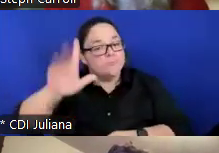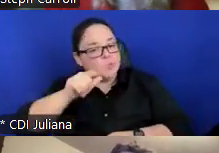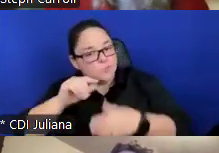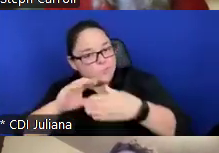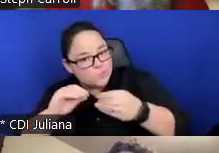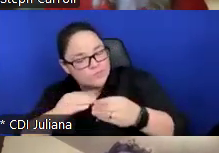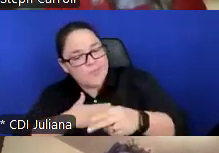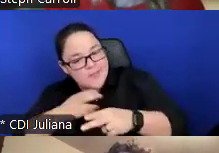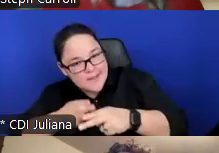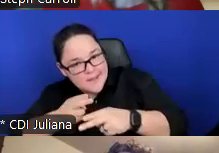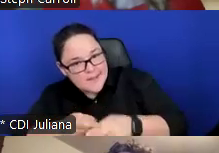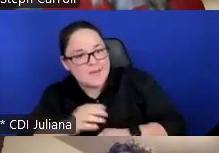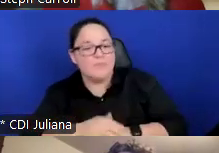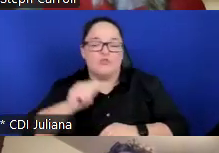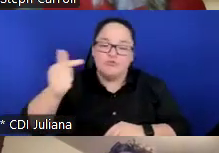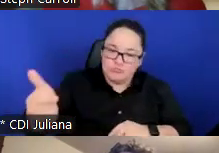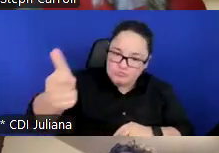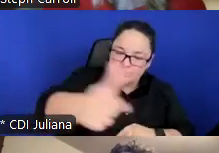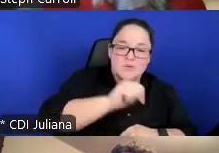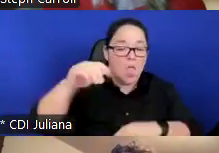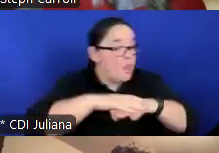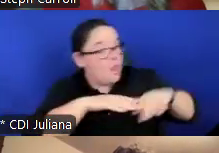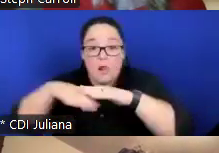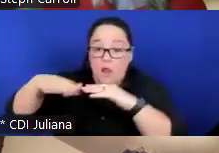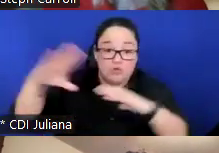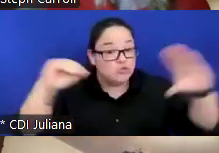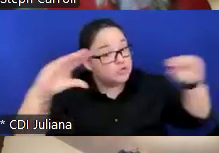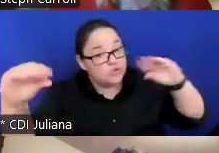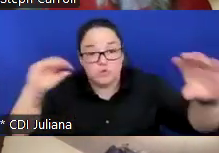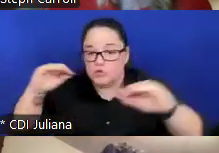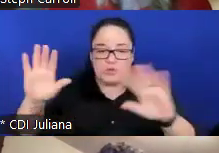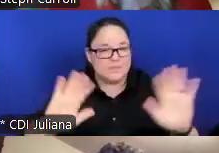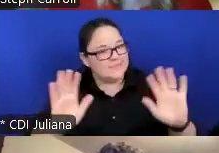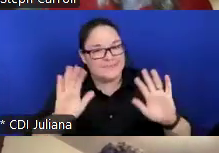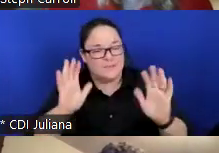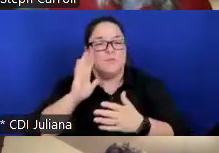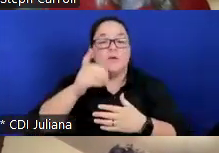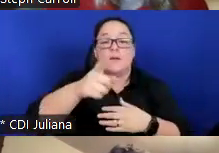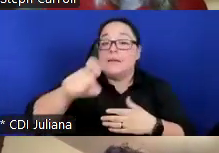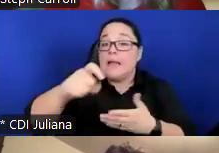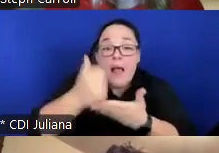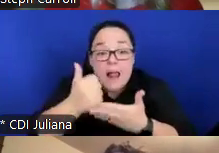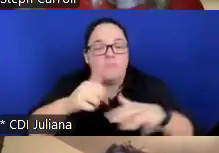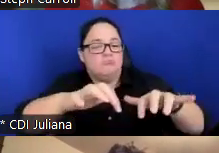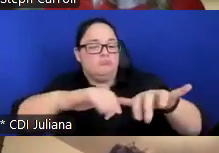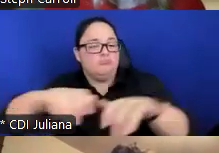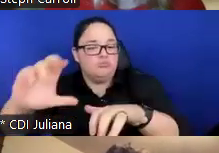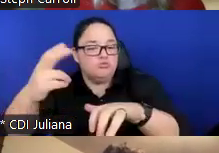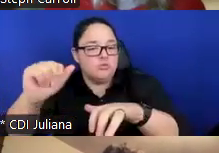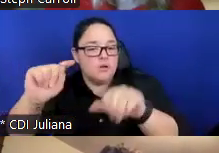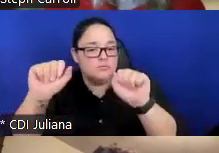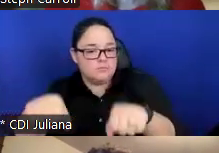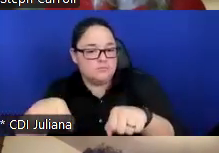and recibir use the ayuda. chat box to ask for help. Las personas que entienden español People habrán who notado que understand usamos Spanish